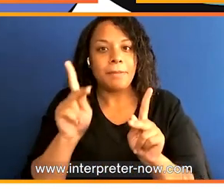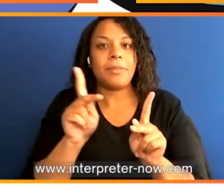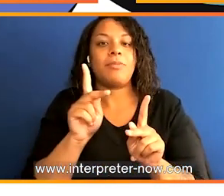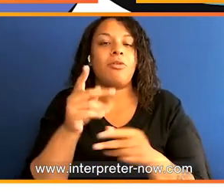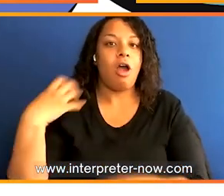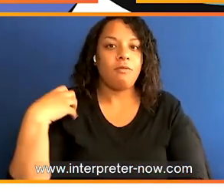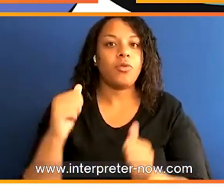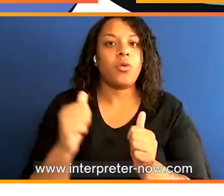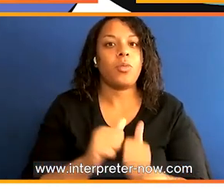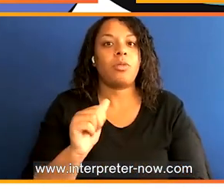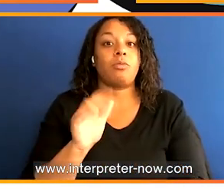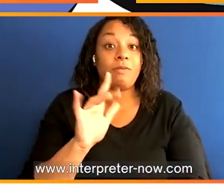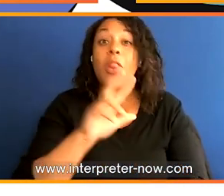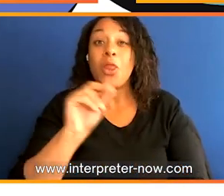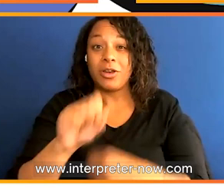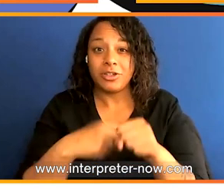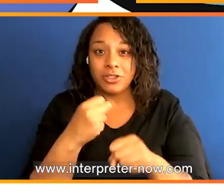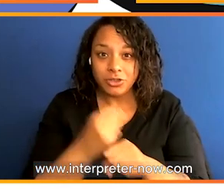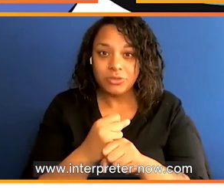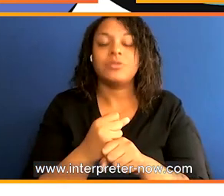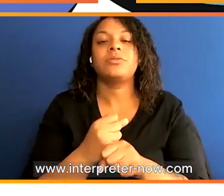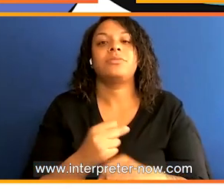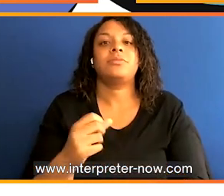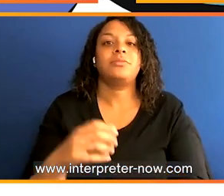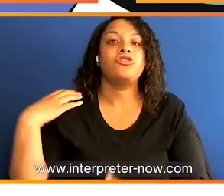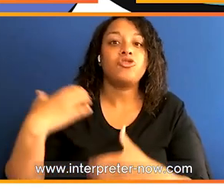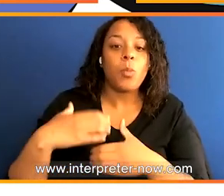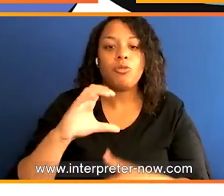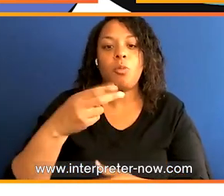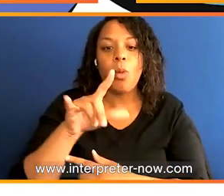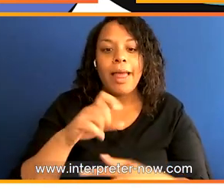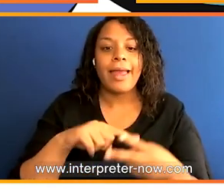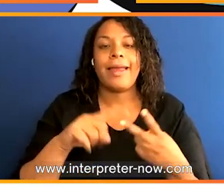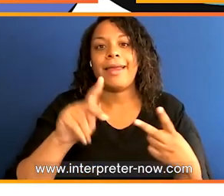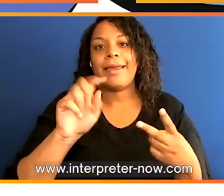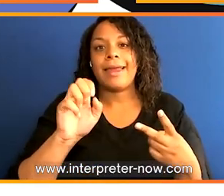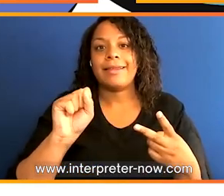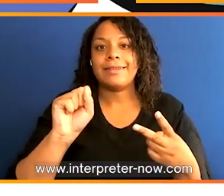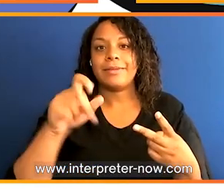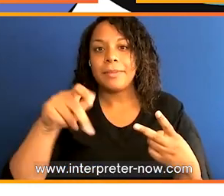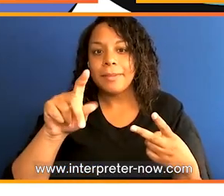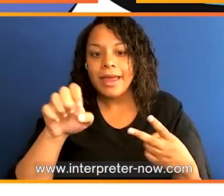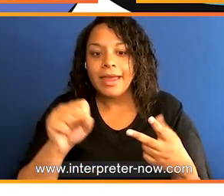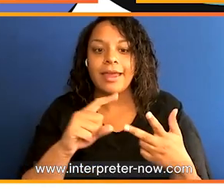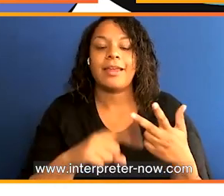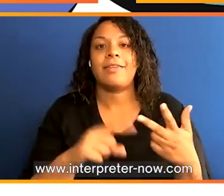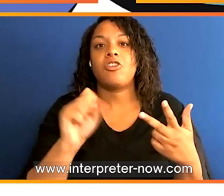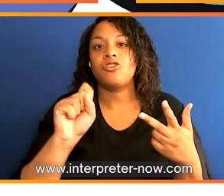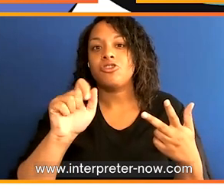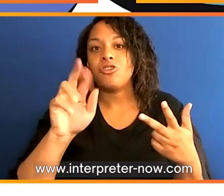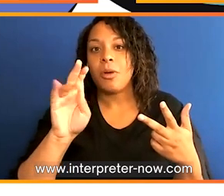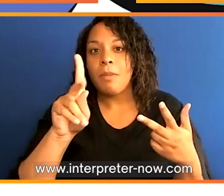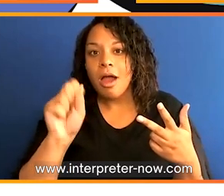of experience at Chipotle, Kate Spade, Starbucks, GameStop, Red Bull, and Krispy Kreme. Amazing. So